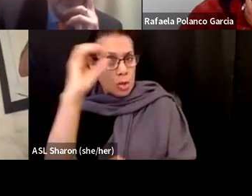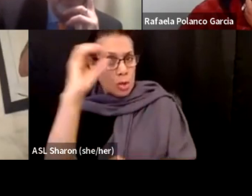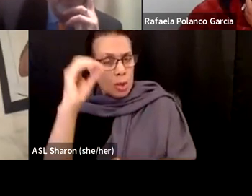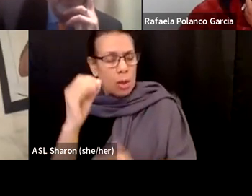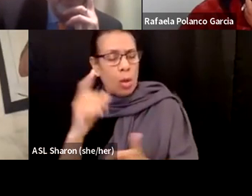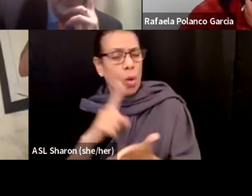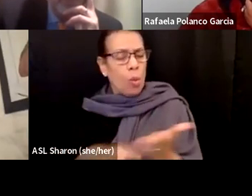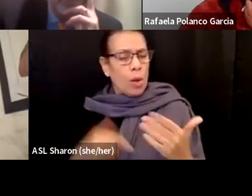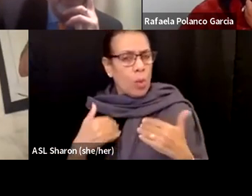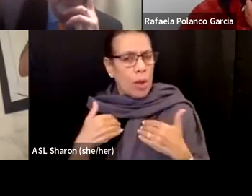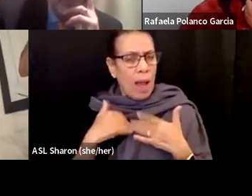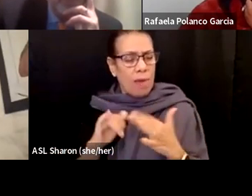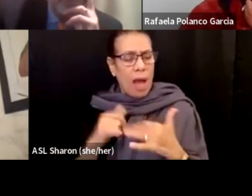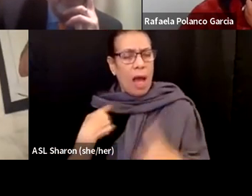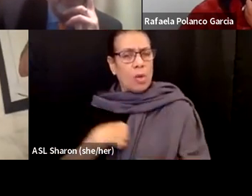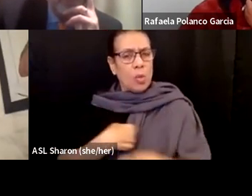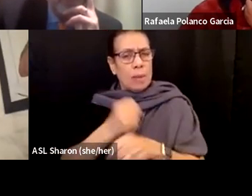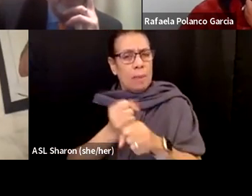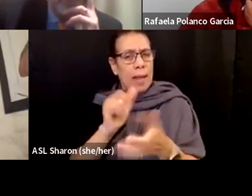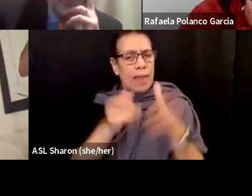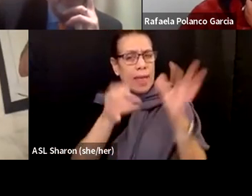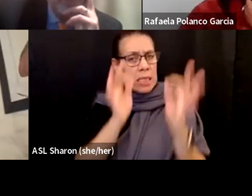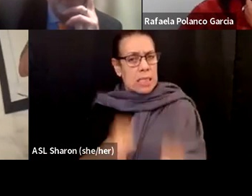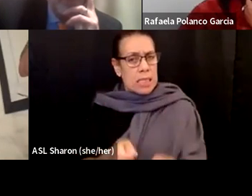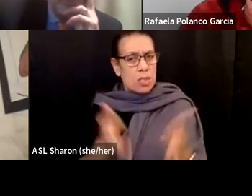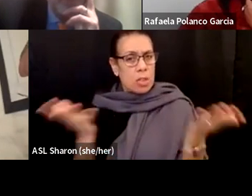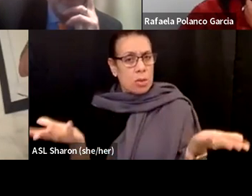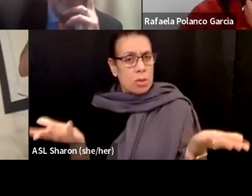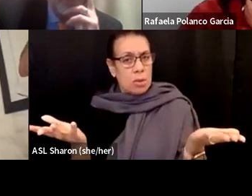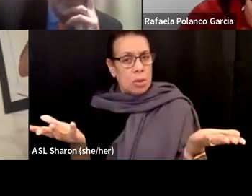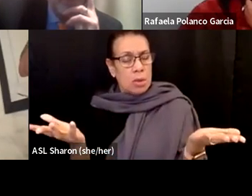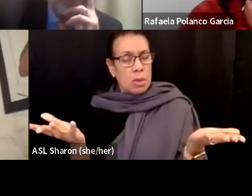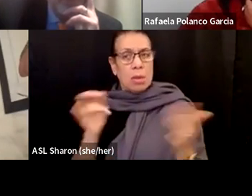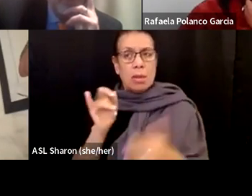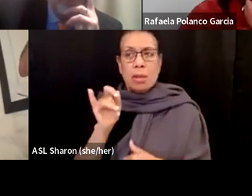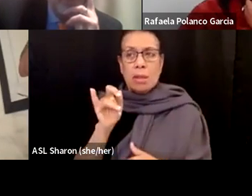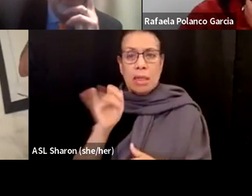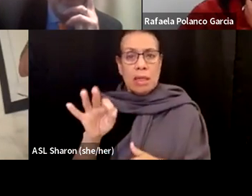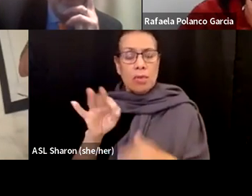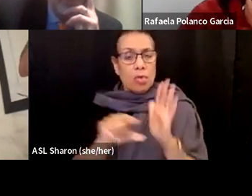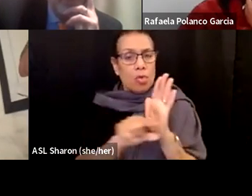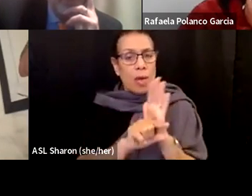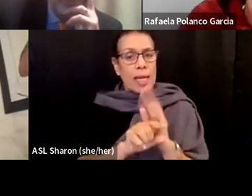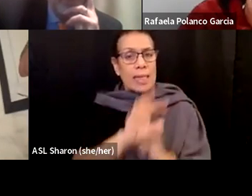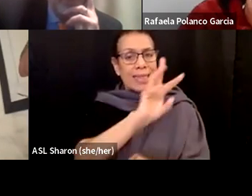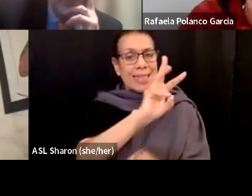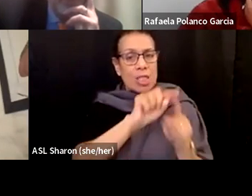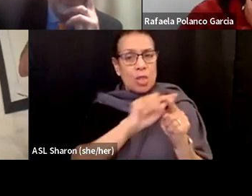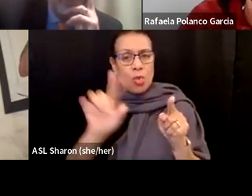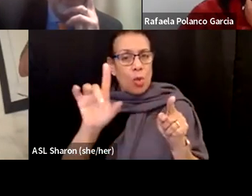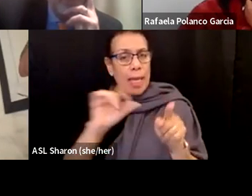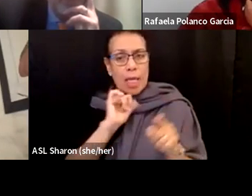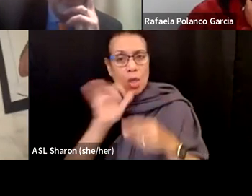how did we come to this conclusion is it the case that it is not contemplated that the grade 6 38 will be added in these two